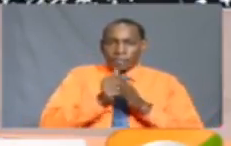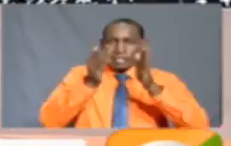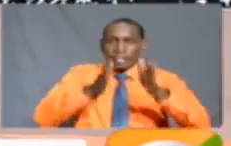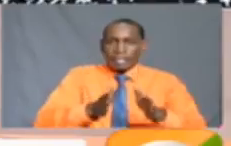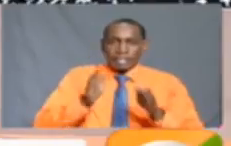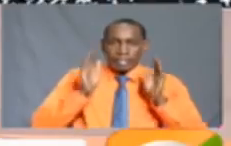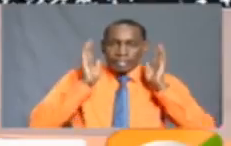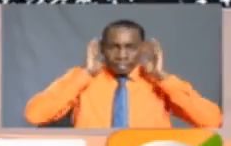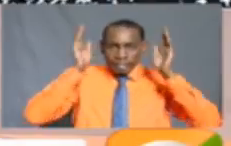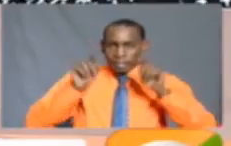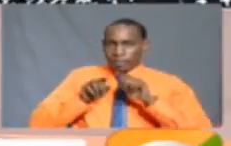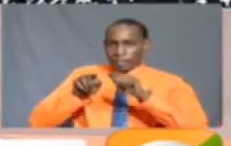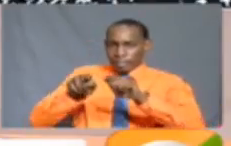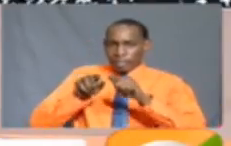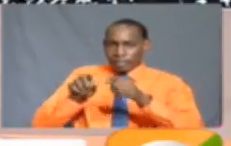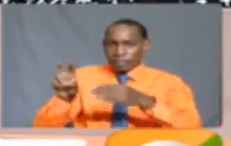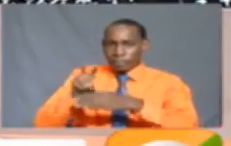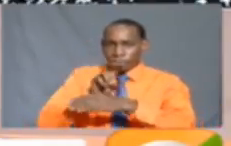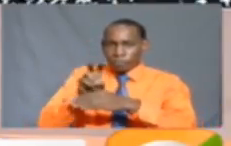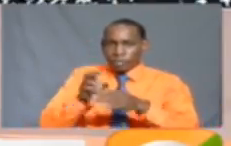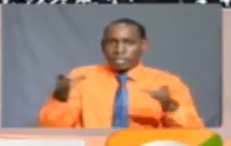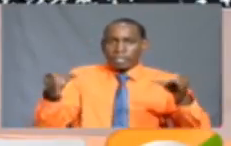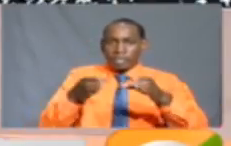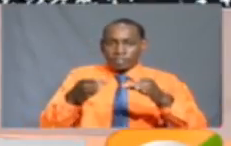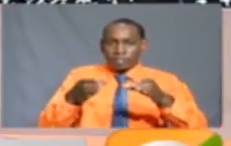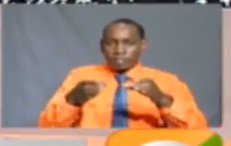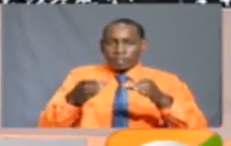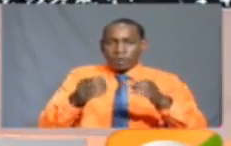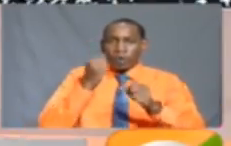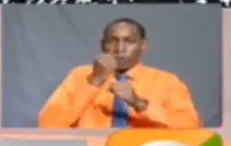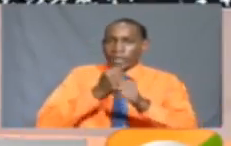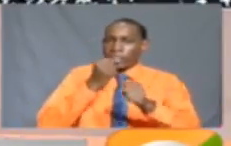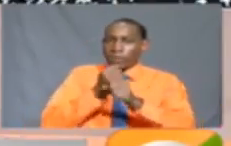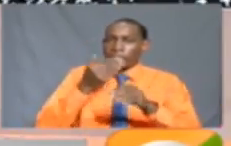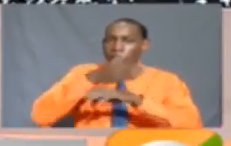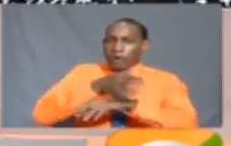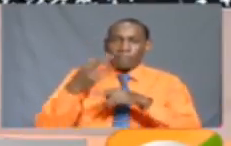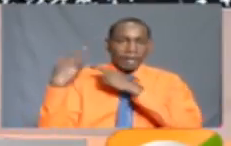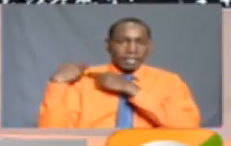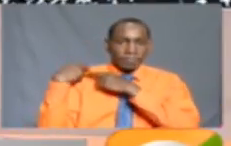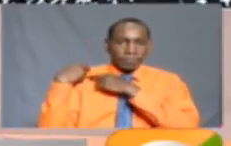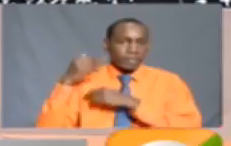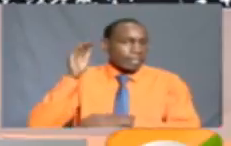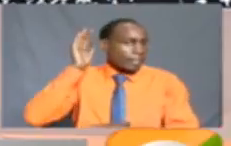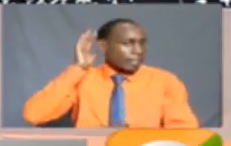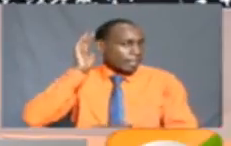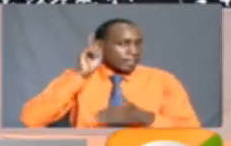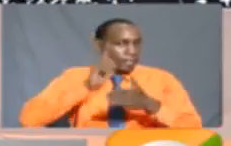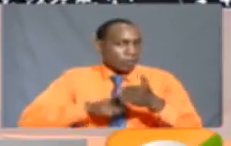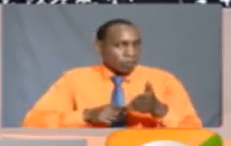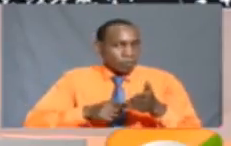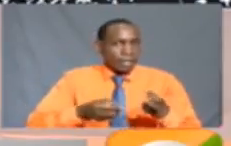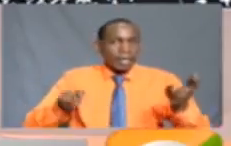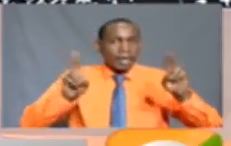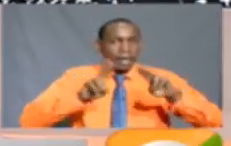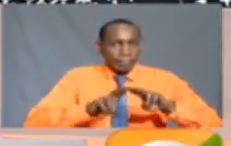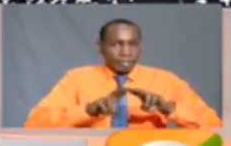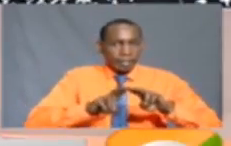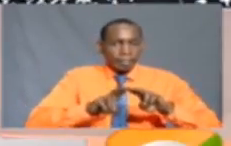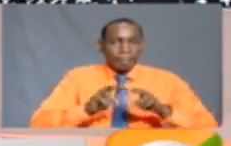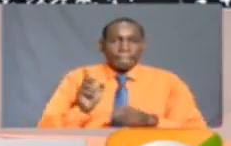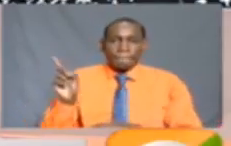Duale accused the Watchdog Committee of overstepping its mandate. Let's listen to what transpired in the